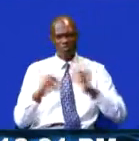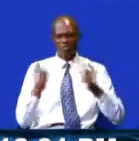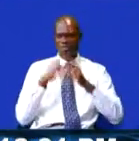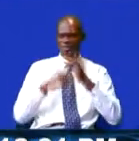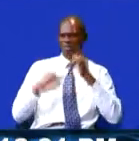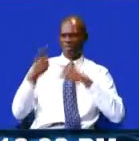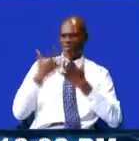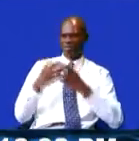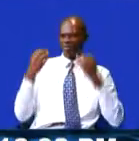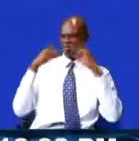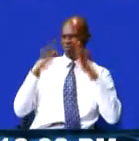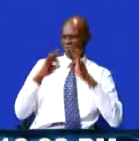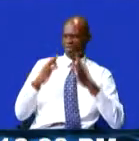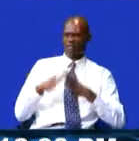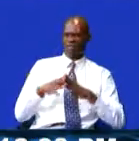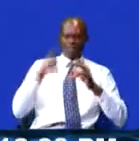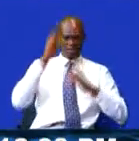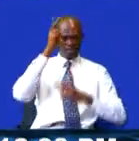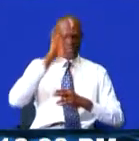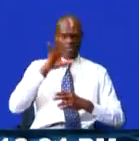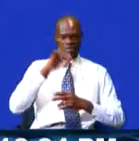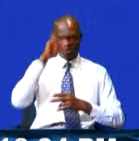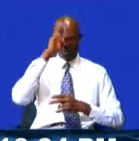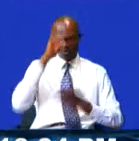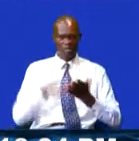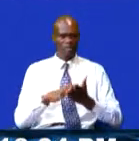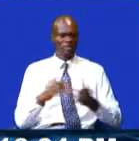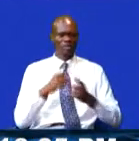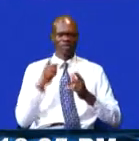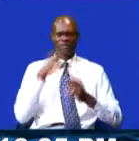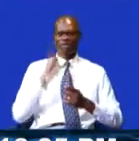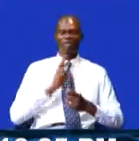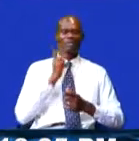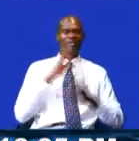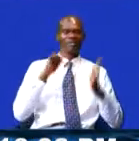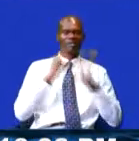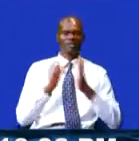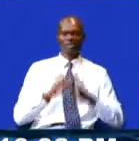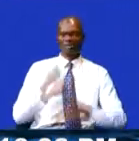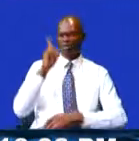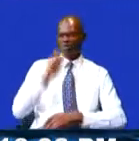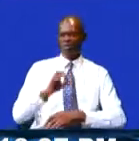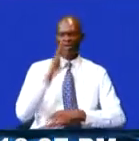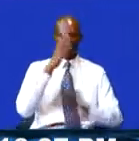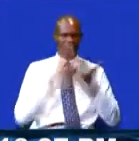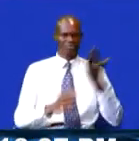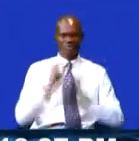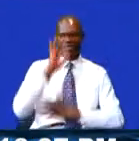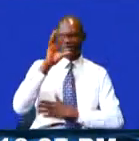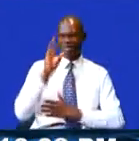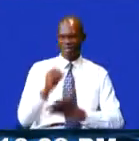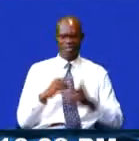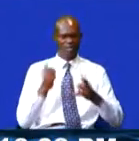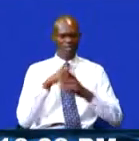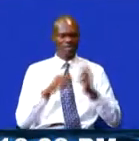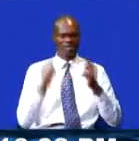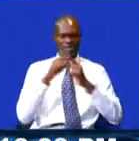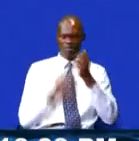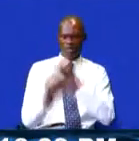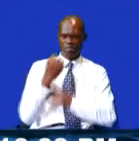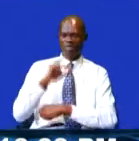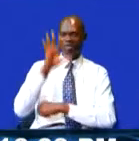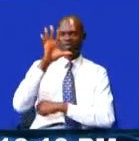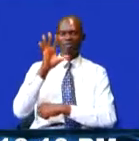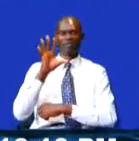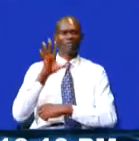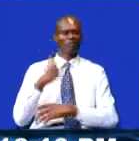bad, we are giving to them, and then they are telling me that the people, as from 1:30, this person was okay. But reaching 5:30, this person